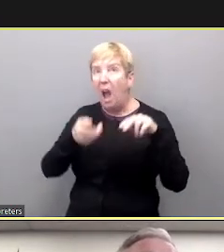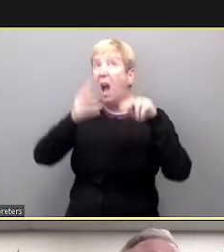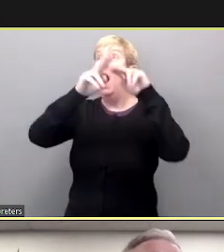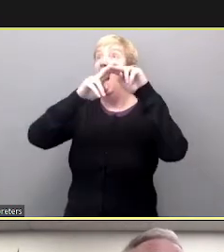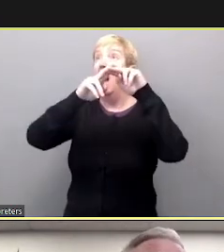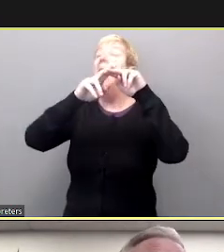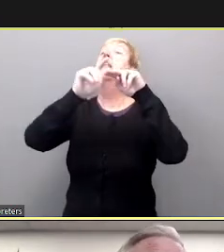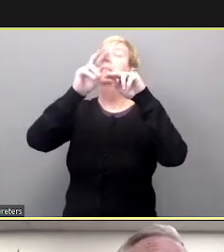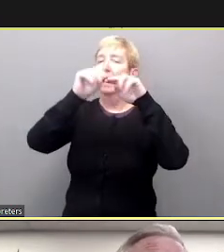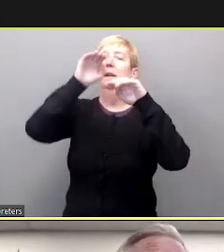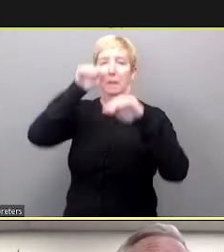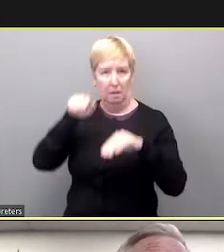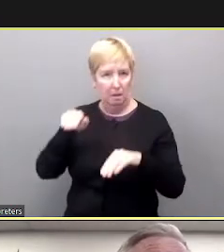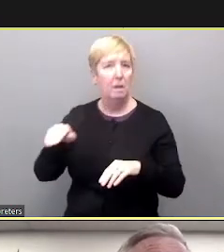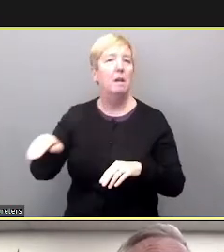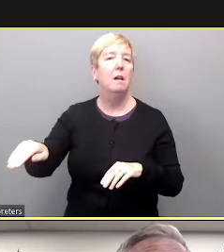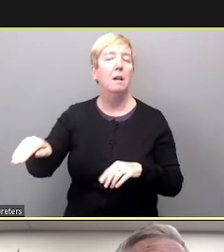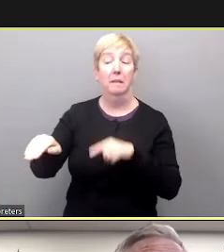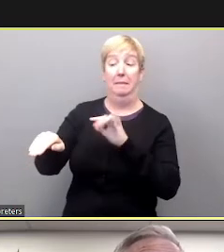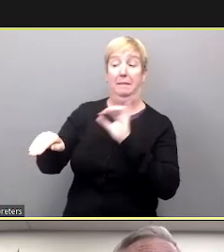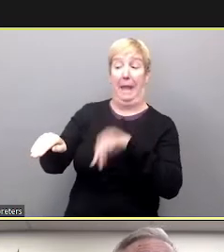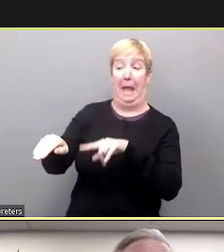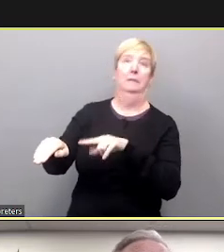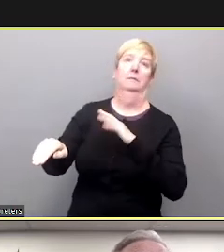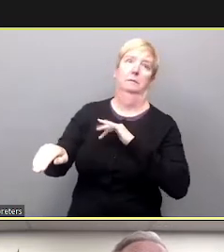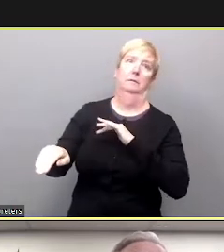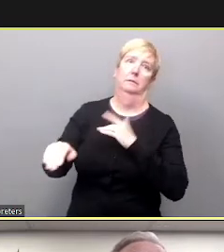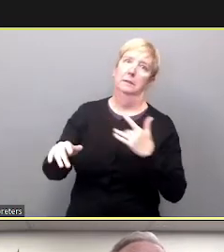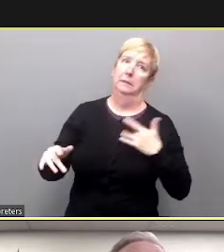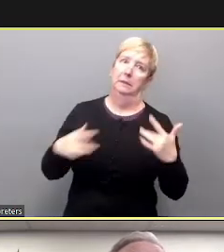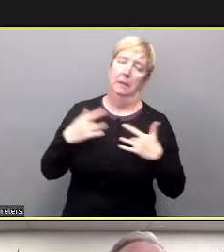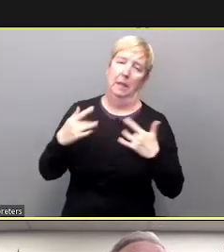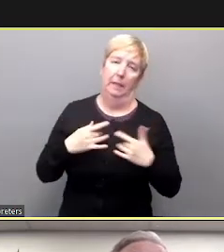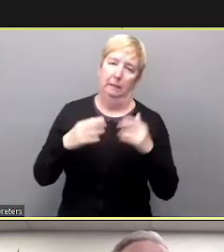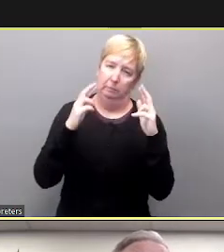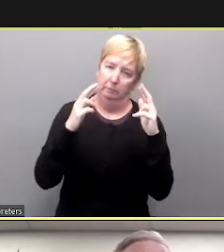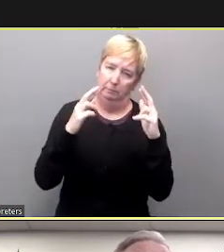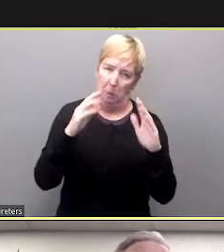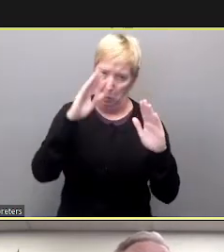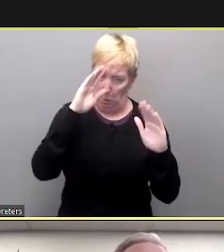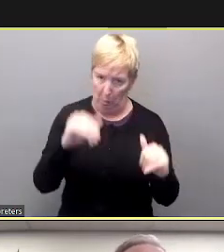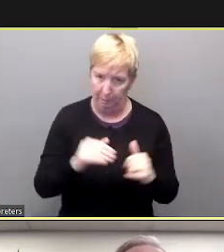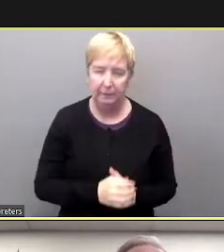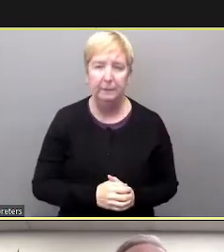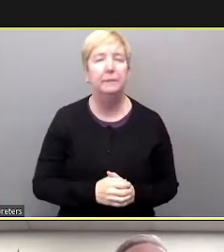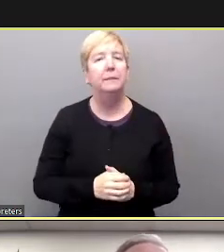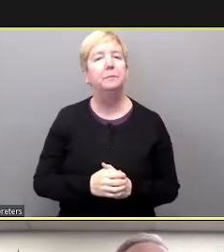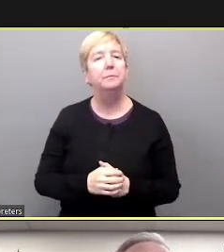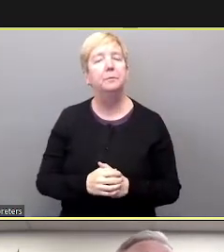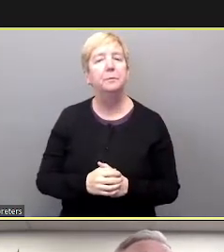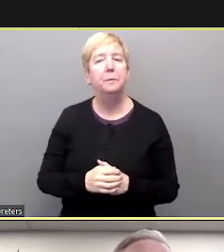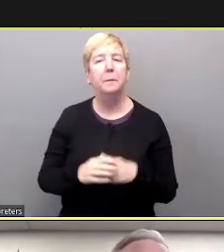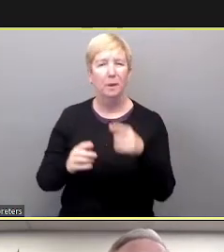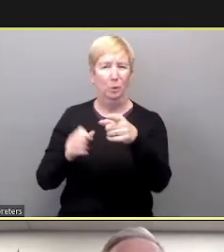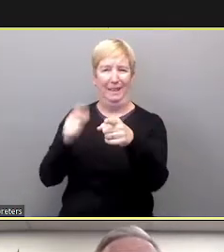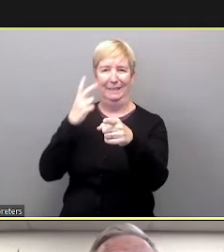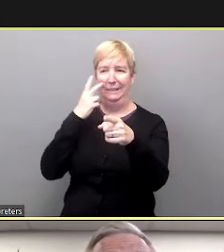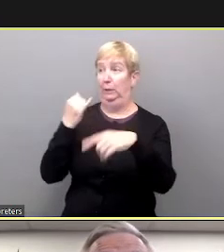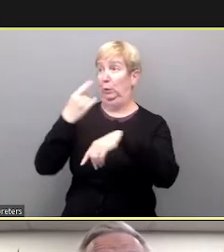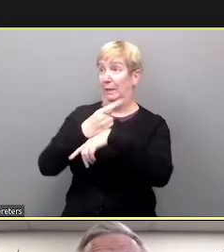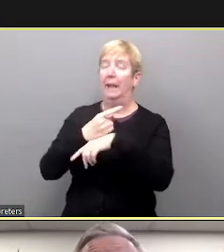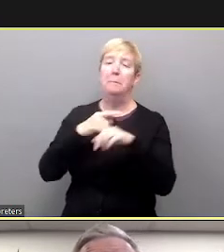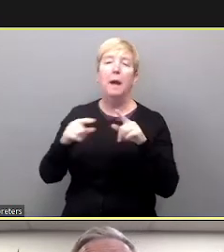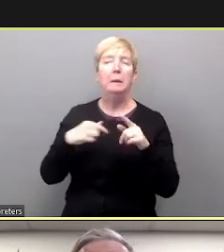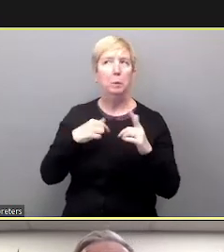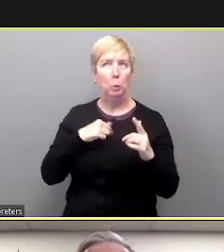downward trend. So that's pretty exciting. You can see where the today arrow is, but I think we're going to see a leveling